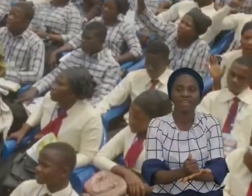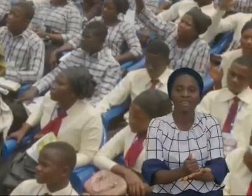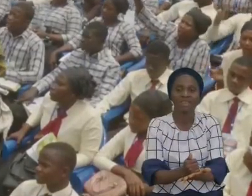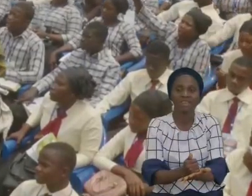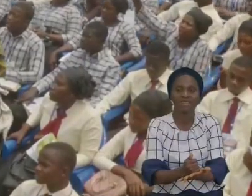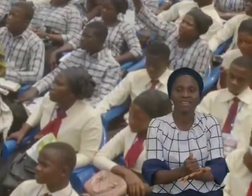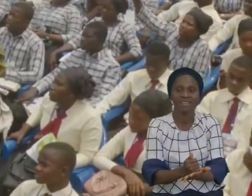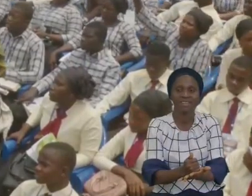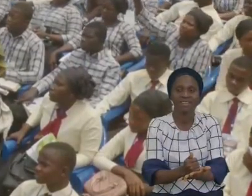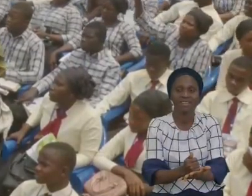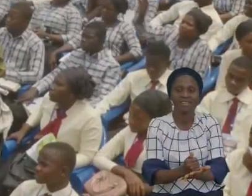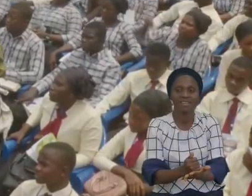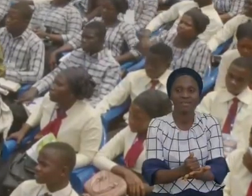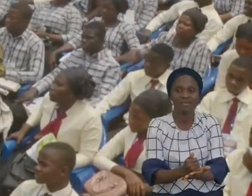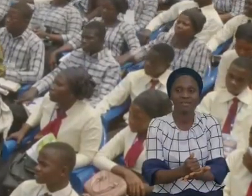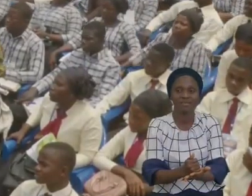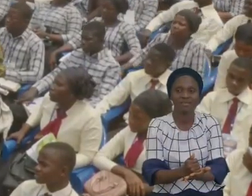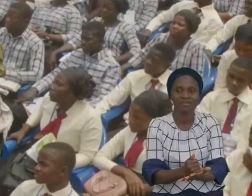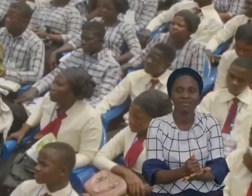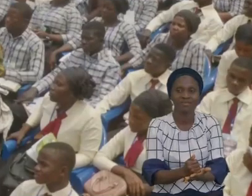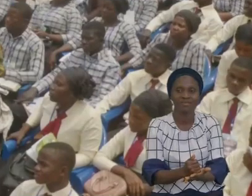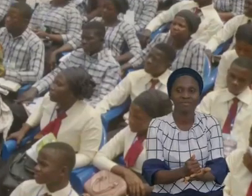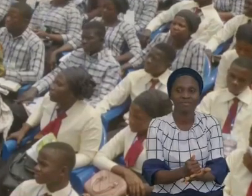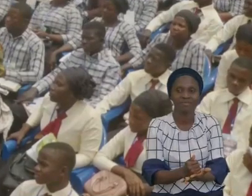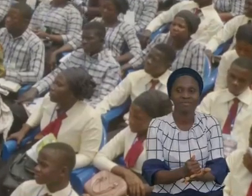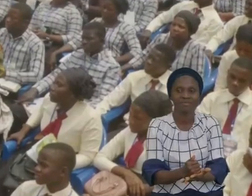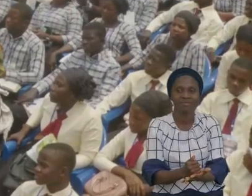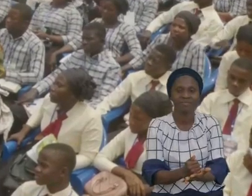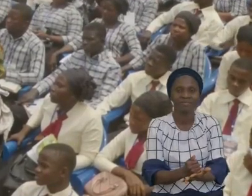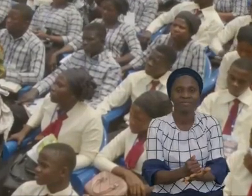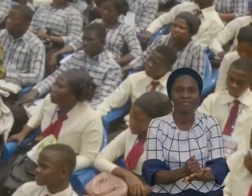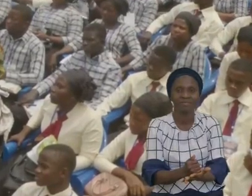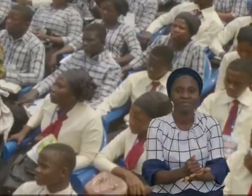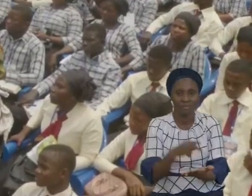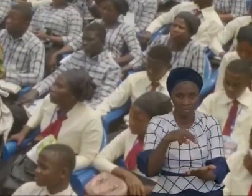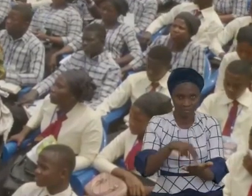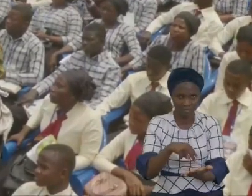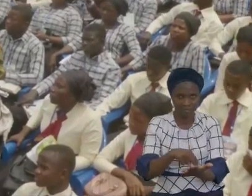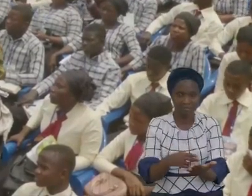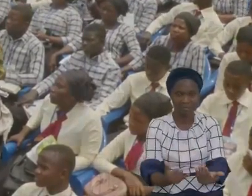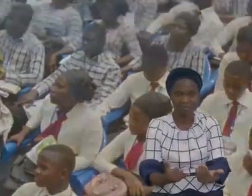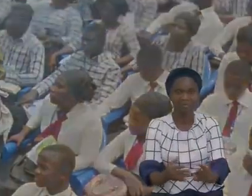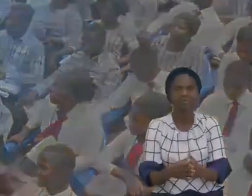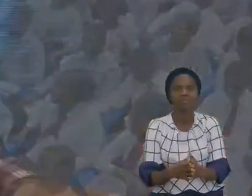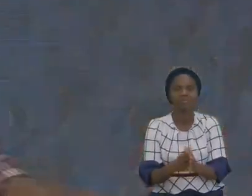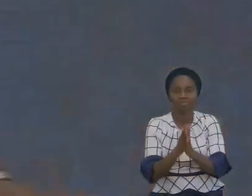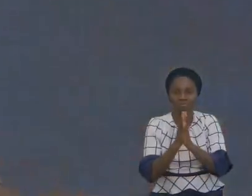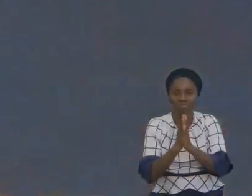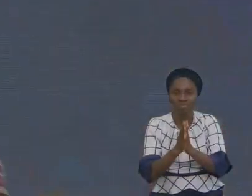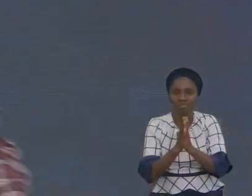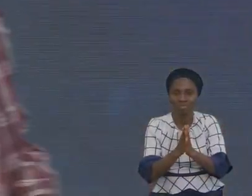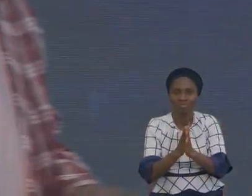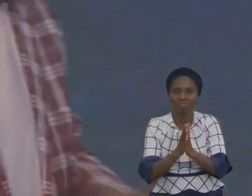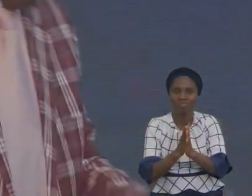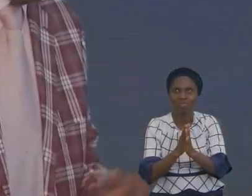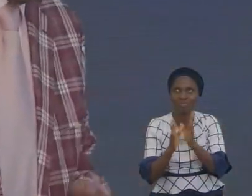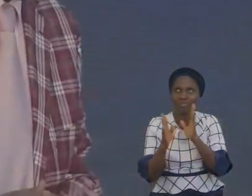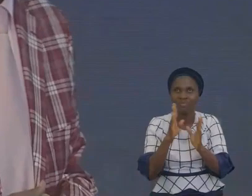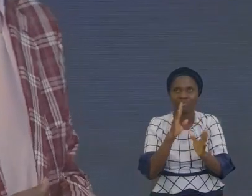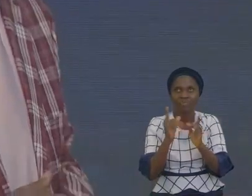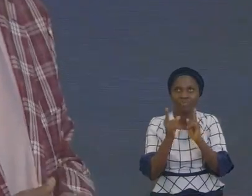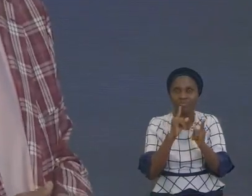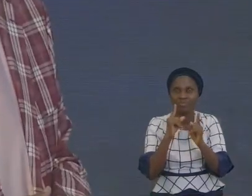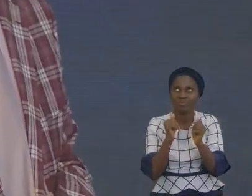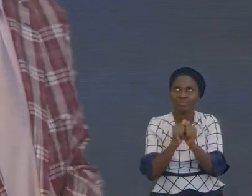Let's rise up now and tell the Lord, it's not the usual, normal, cold prayer.